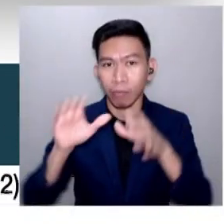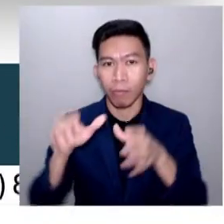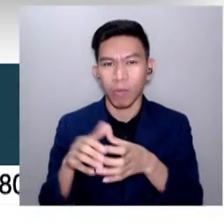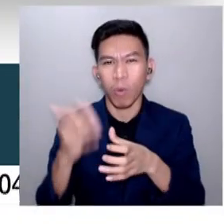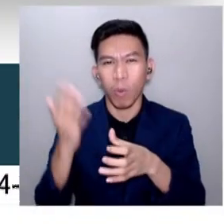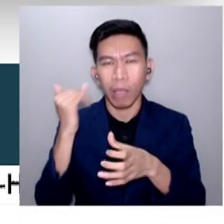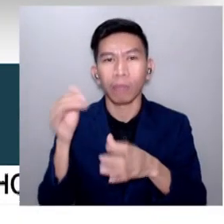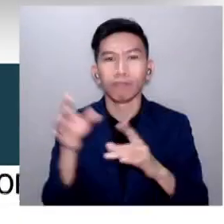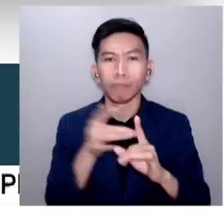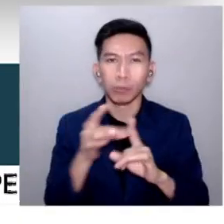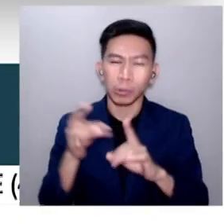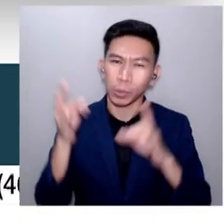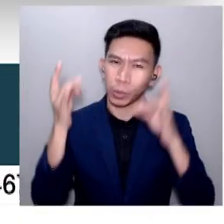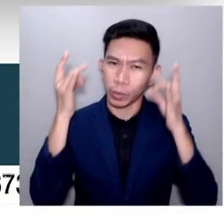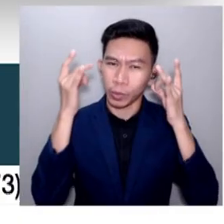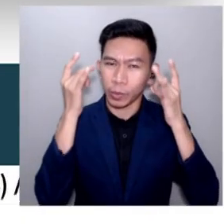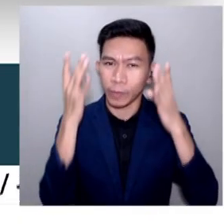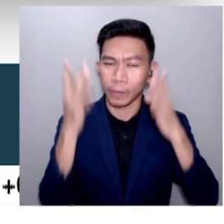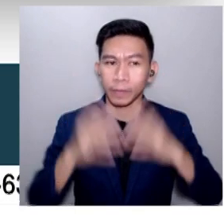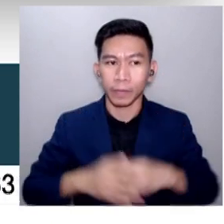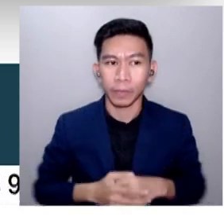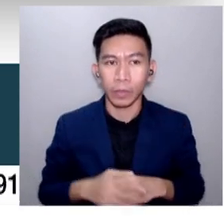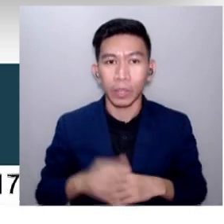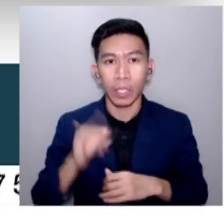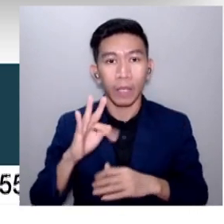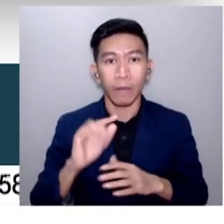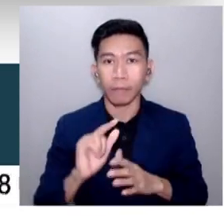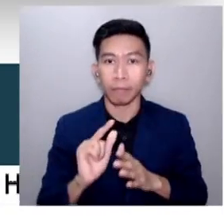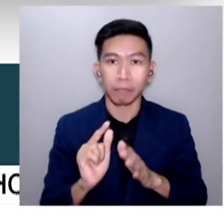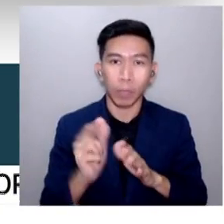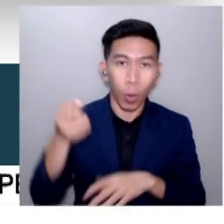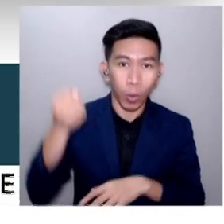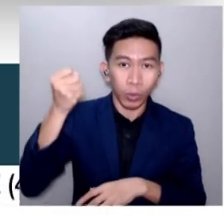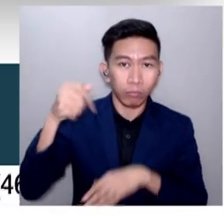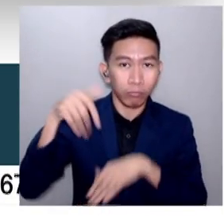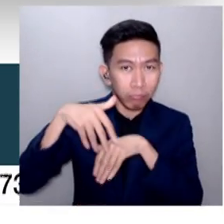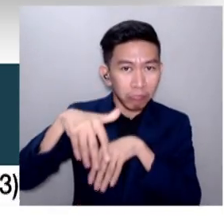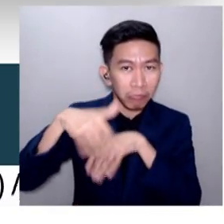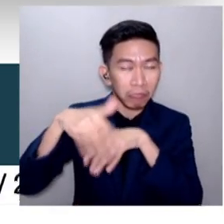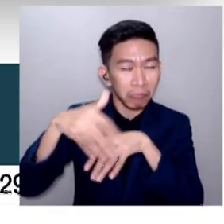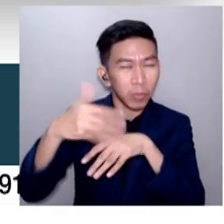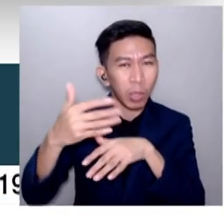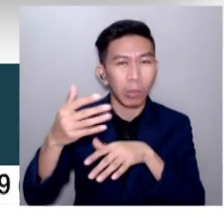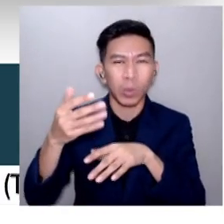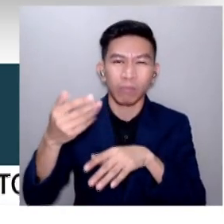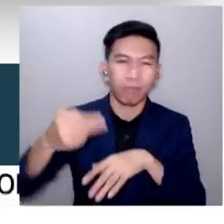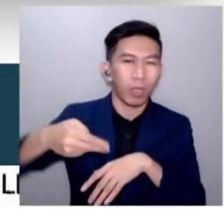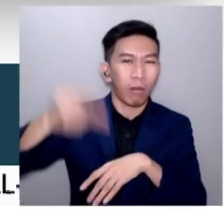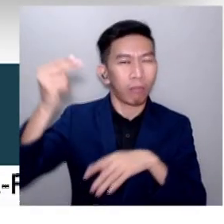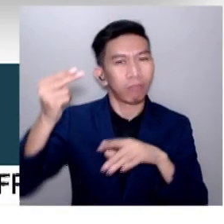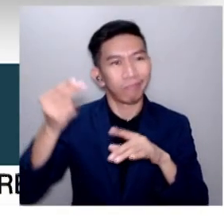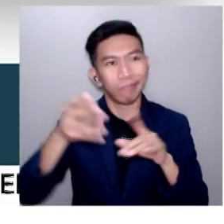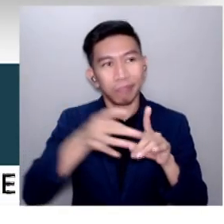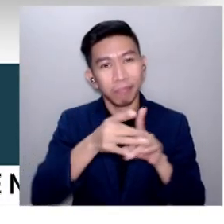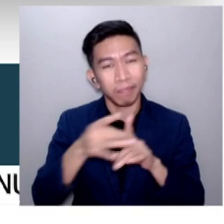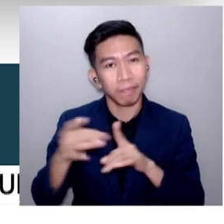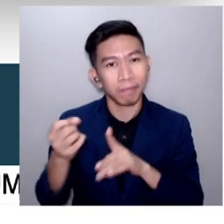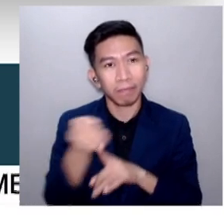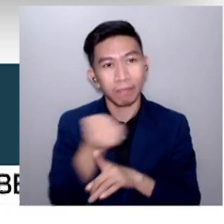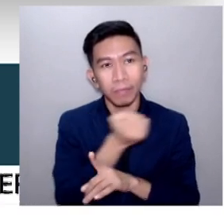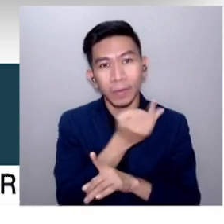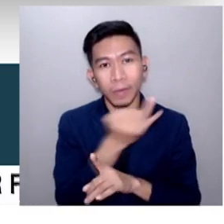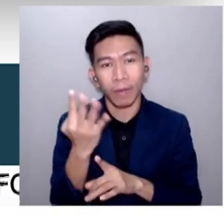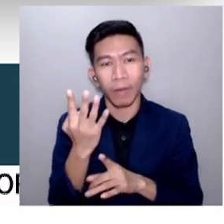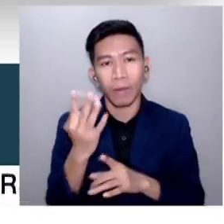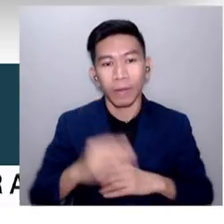Pag sinabi po na hindi mo na pwede yung procession dahil siguro mataas yung kaso, iba pa yung level ng quarantine,